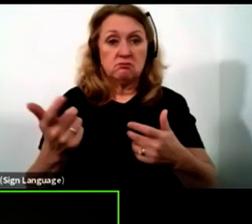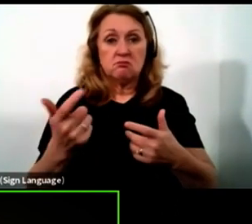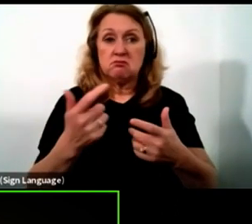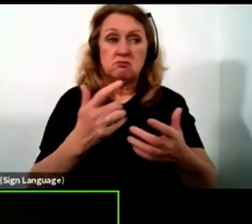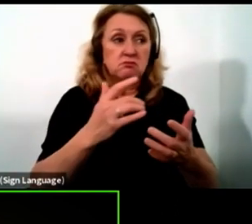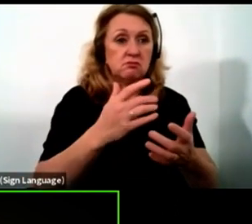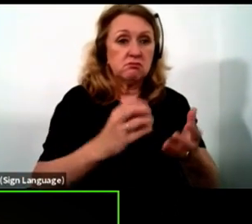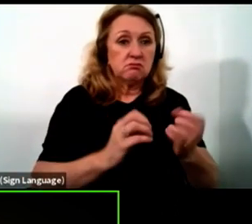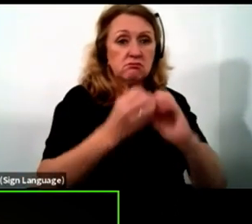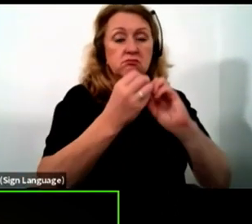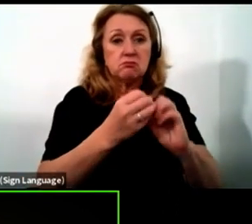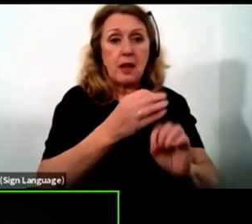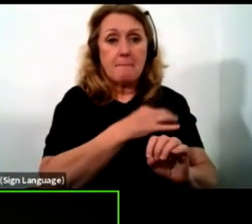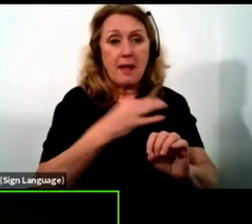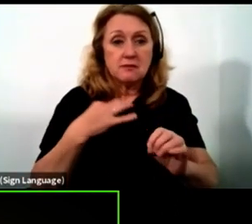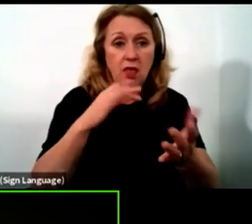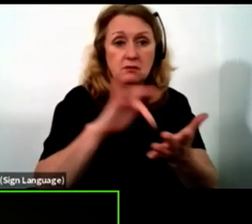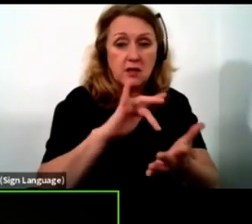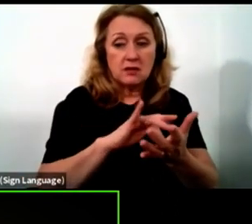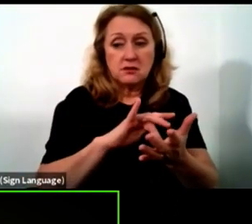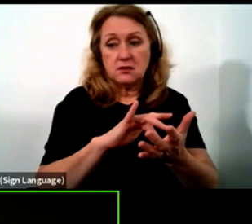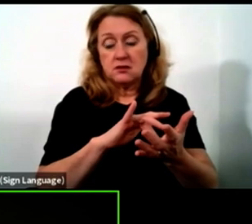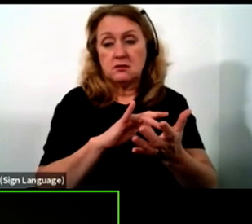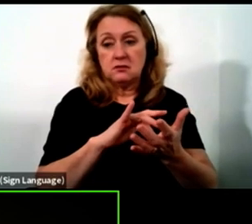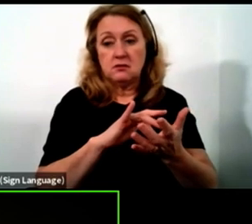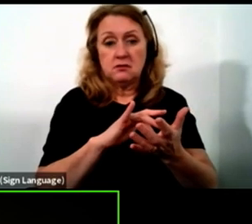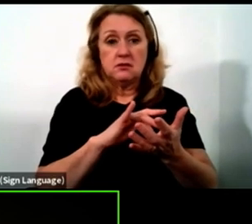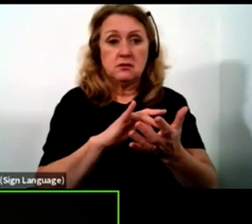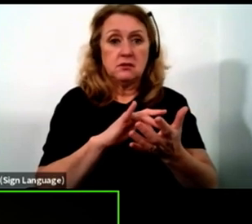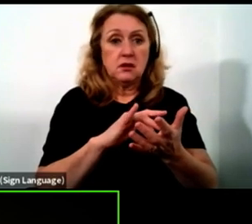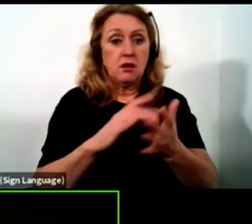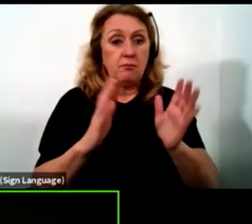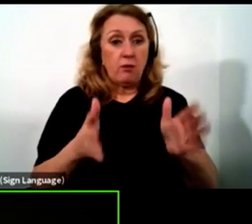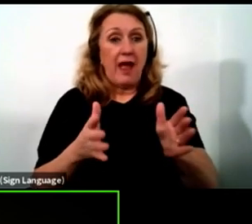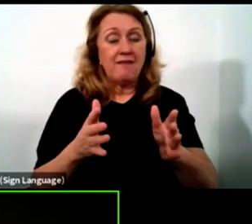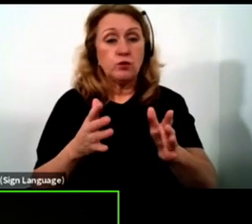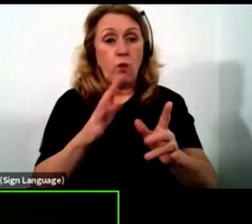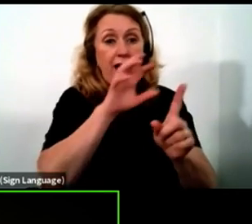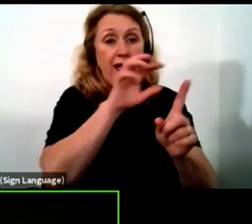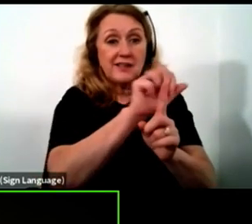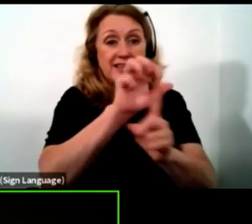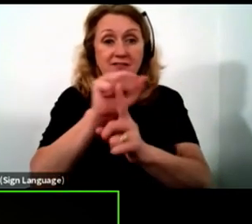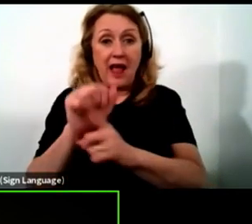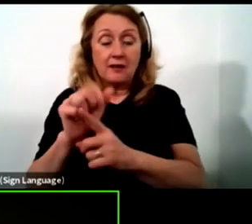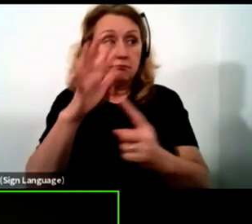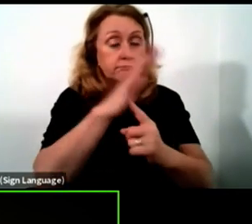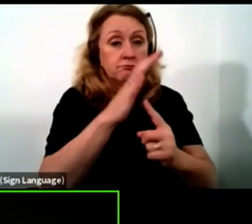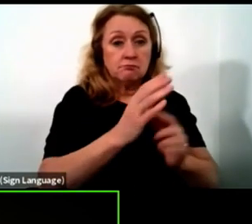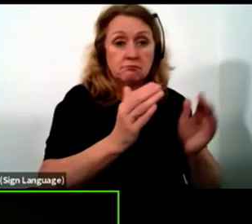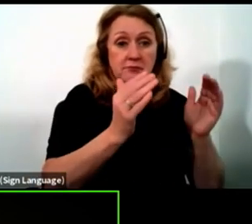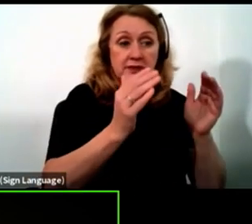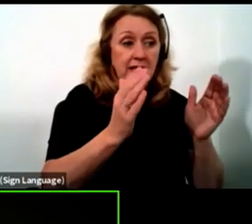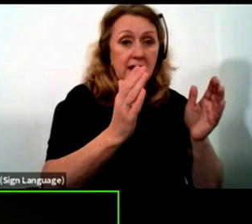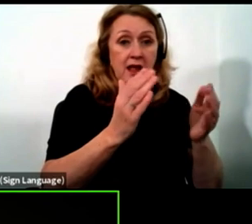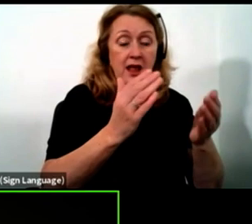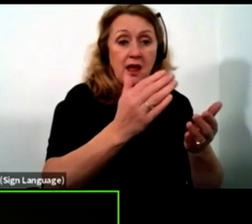medical centers. And I think this is already a start. But what we have to do is identify some of the key sectors and the key region where we